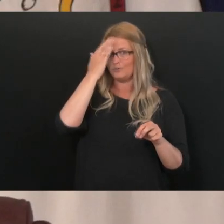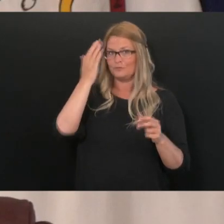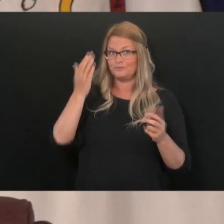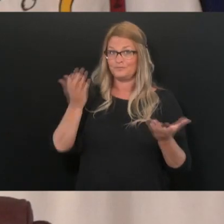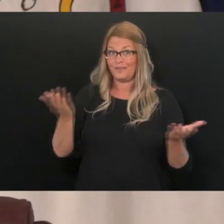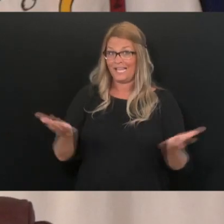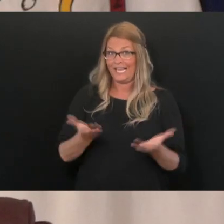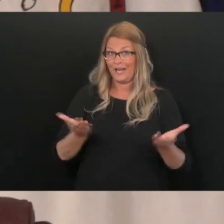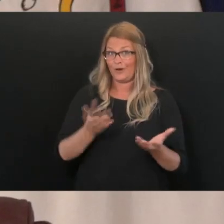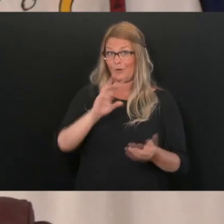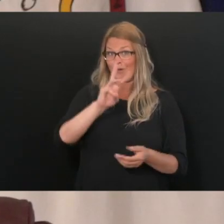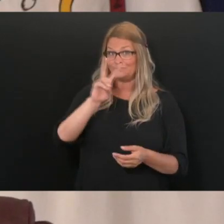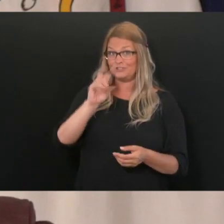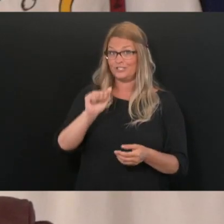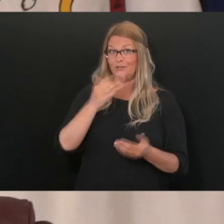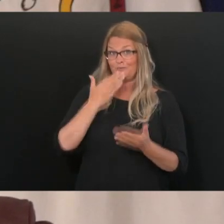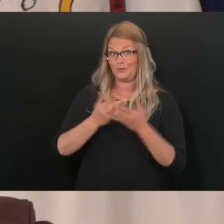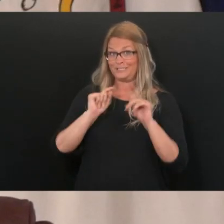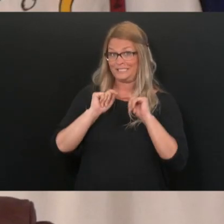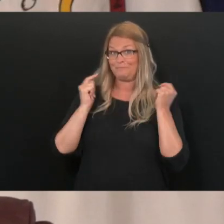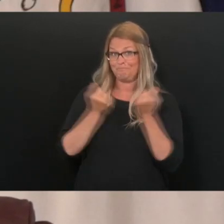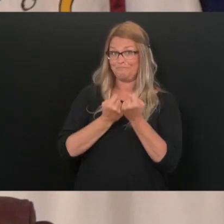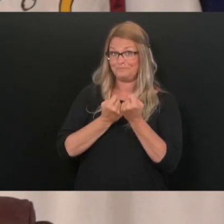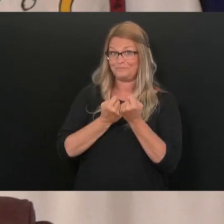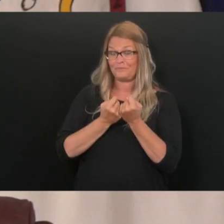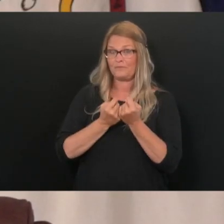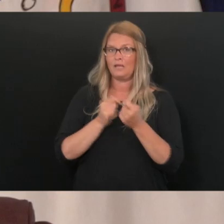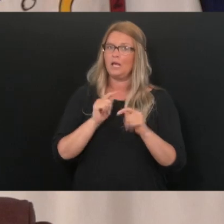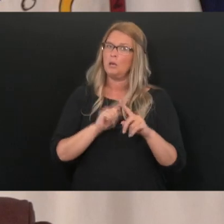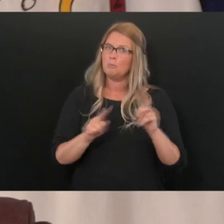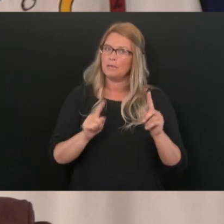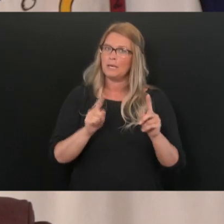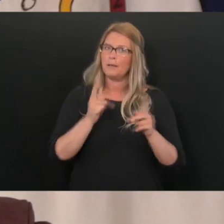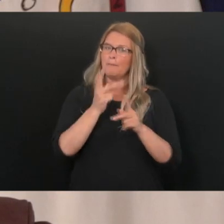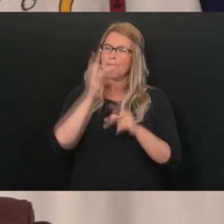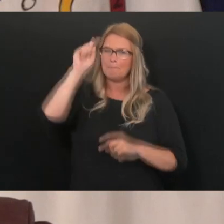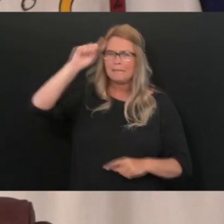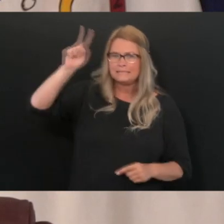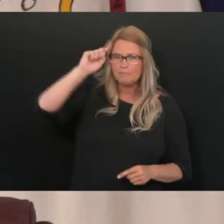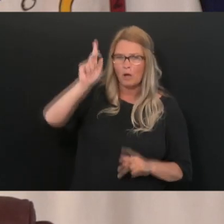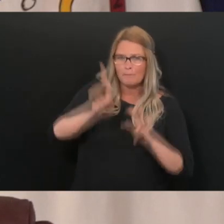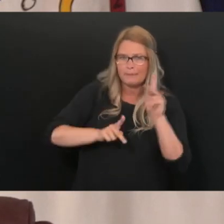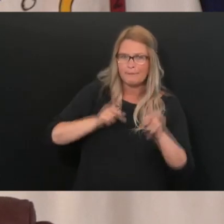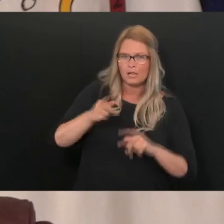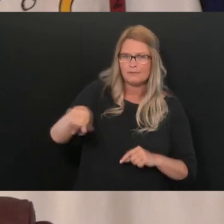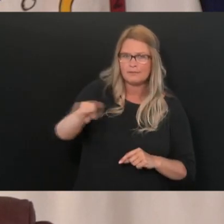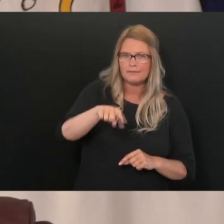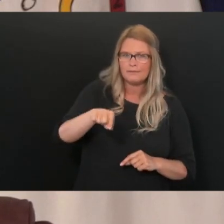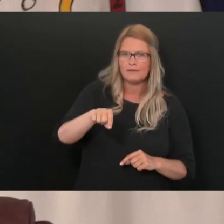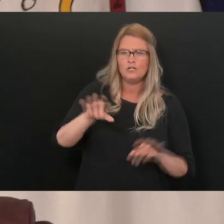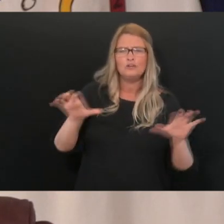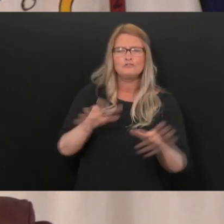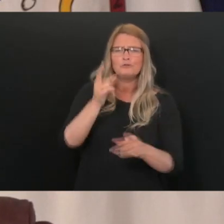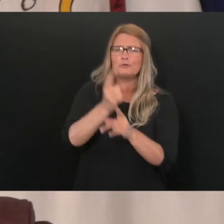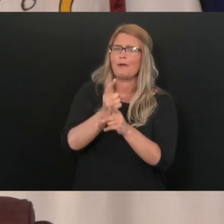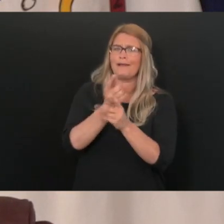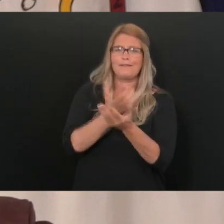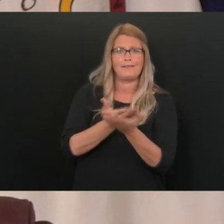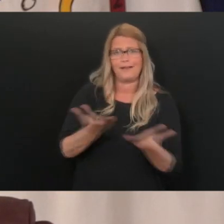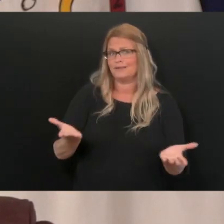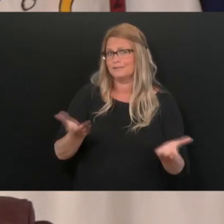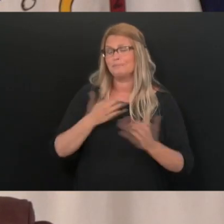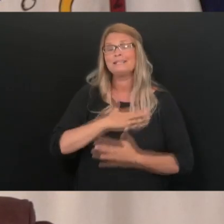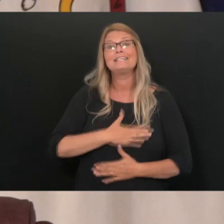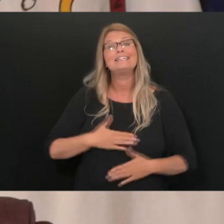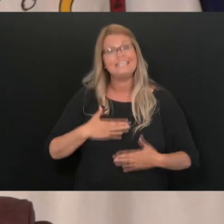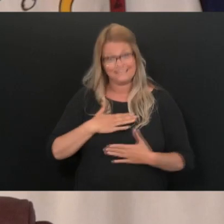policy, but I tell you from the bottom of my heart, be concerned and be smart and do the right things. Please,